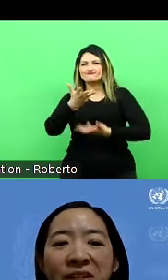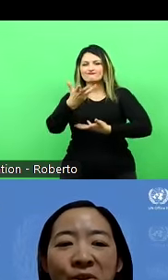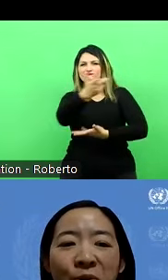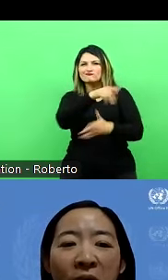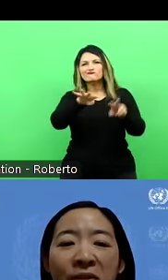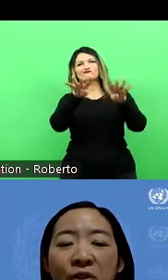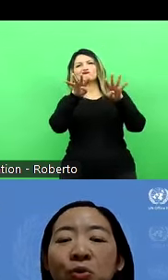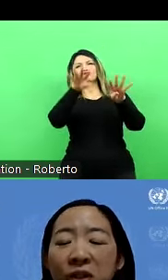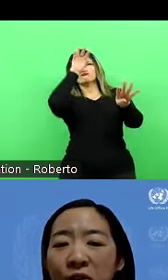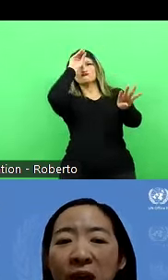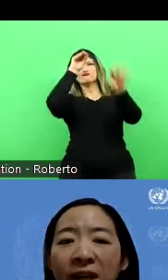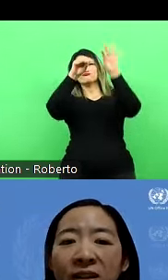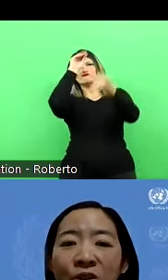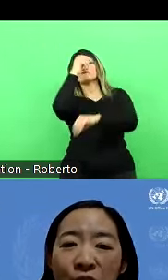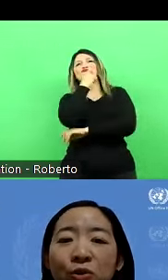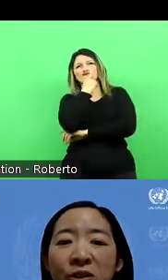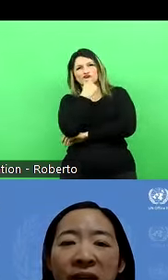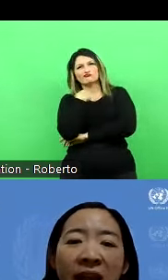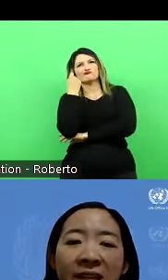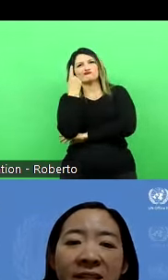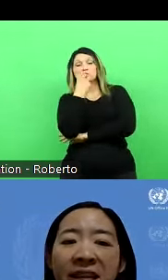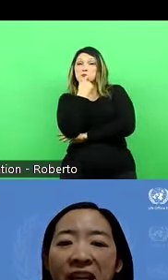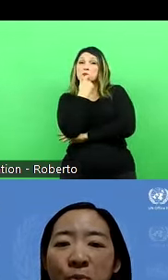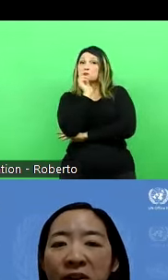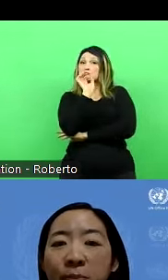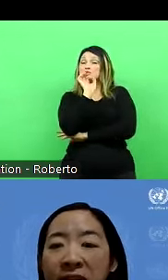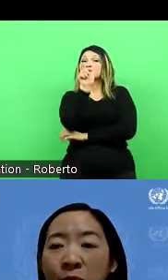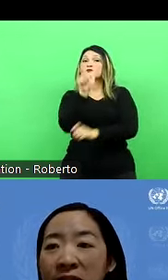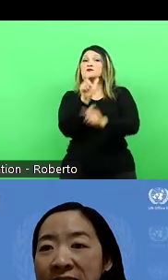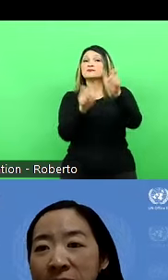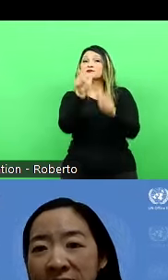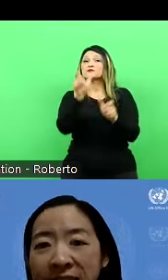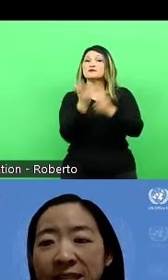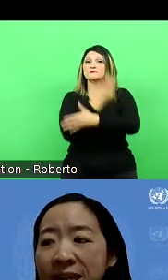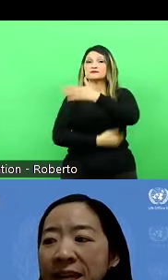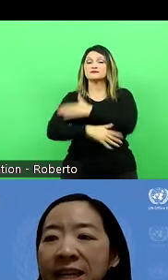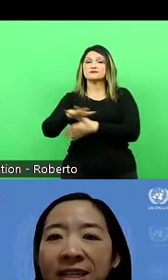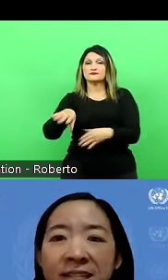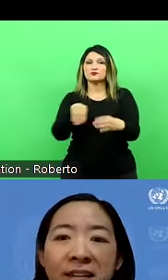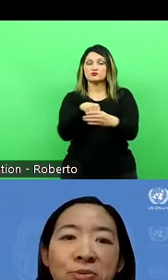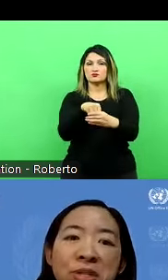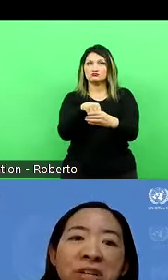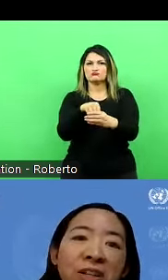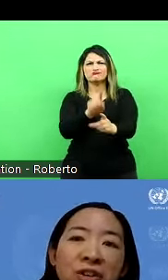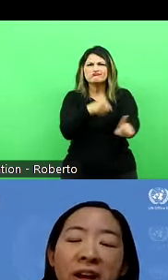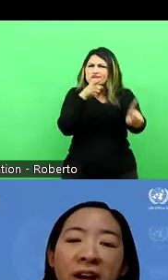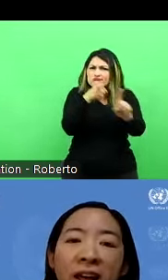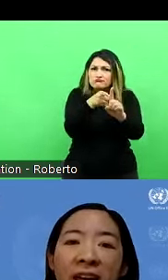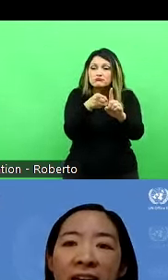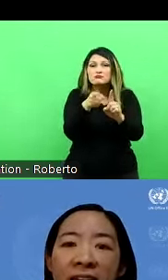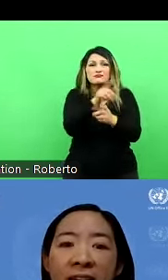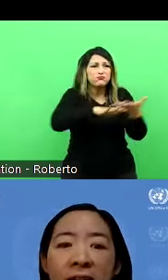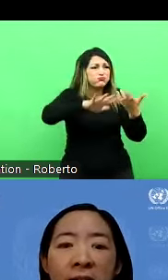dive into one of the tools that you can use to enhance the engagement of person with disabilities in disaster risk